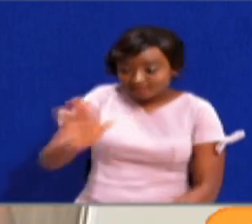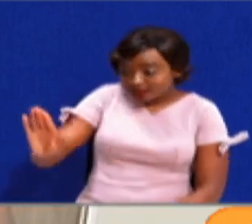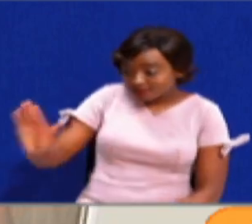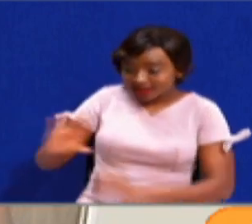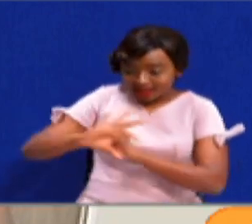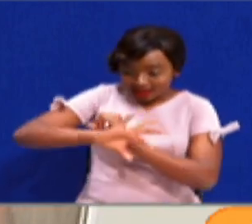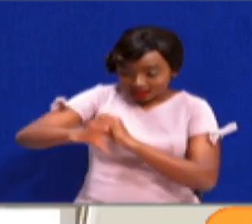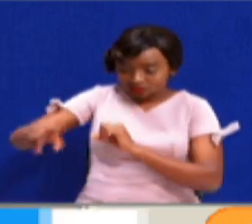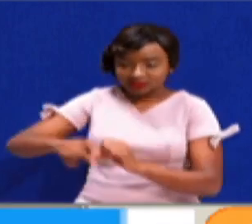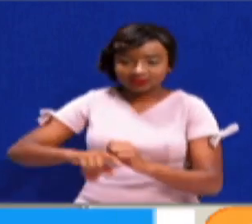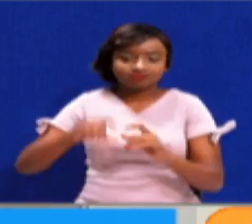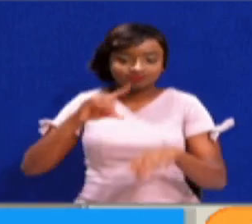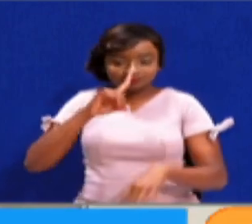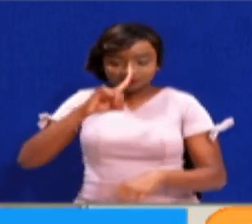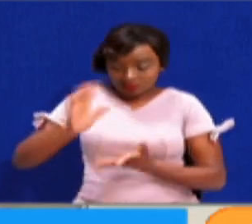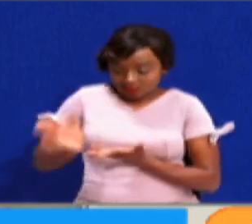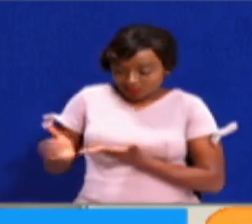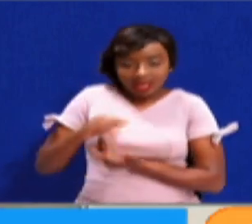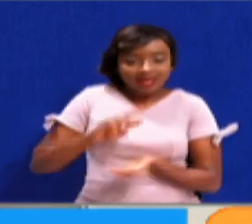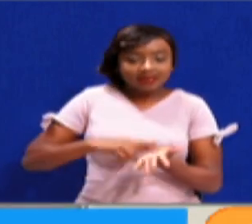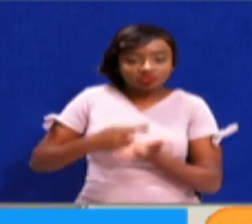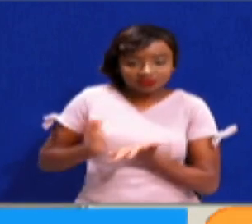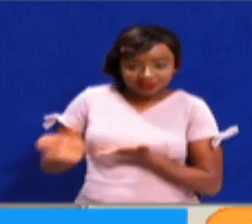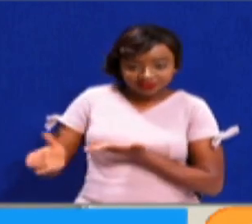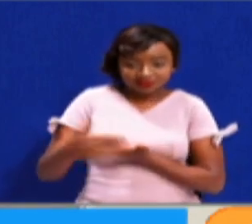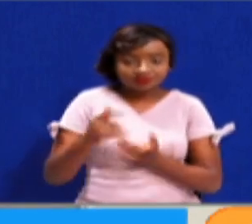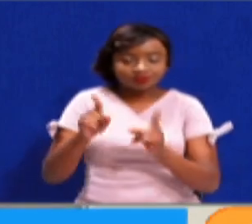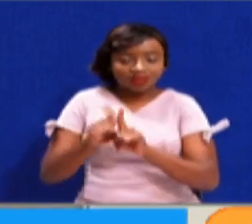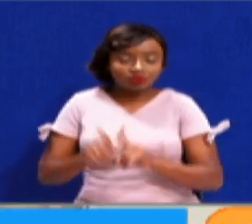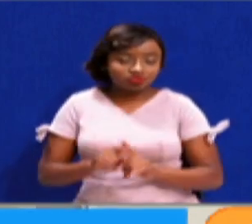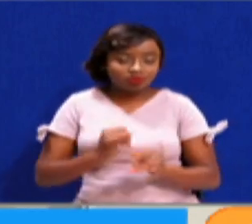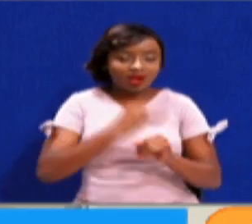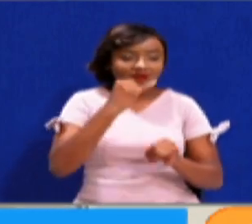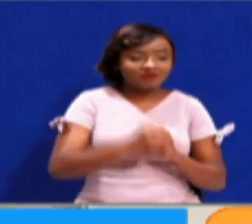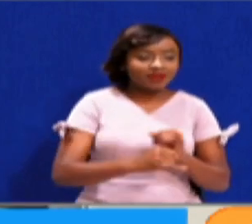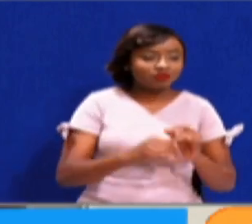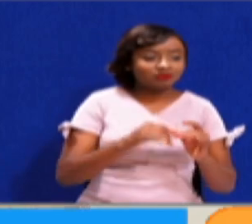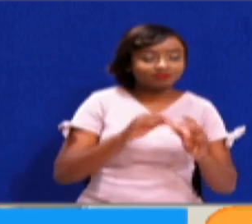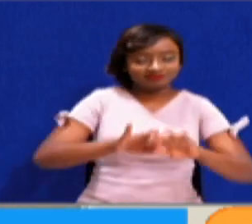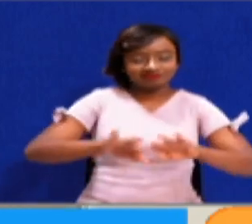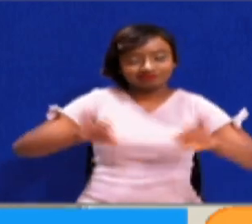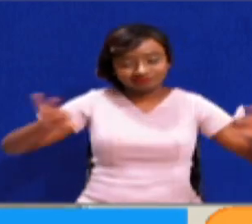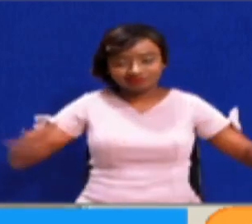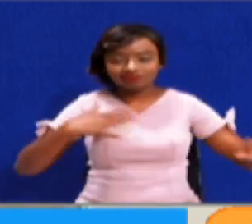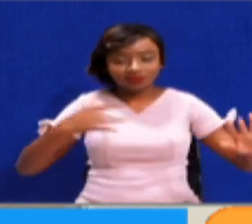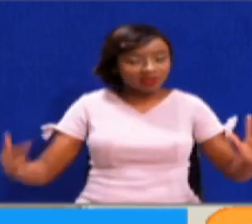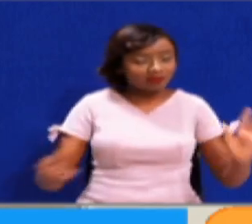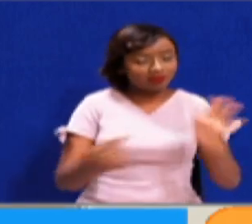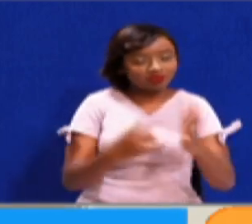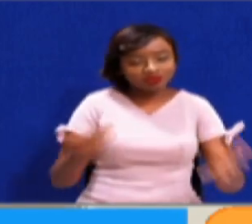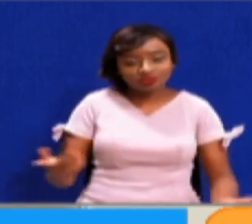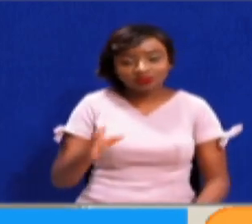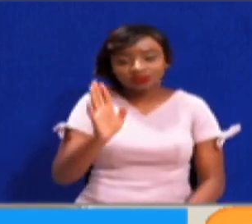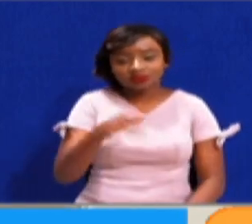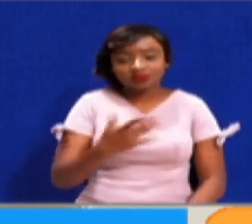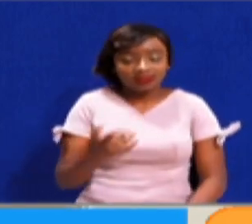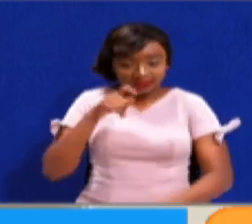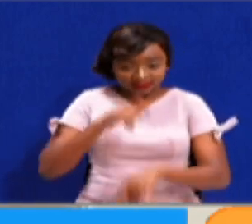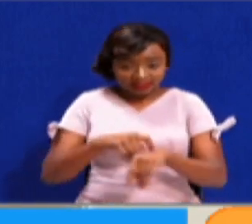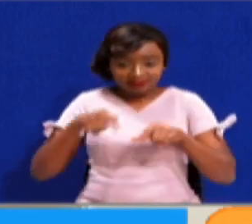their money. And then again, a final conversation for me outside of the politics and who's leaning where is, whilst